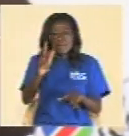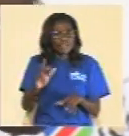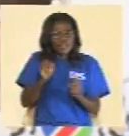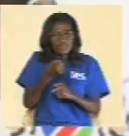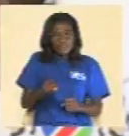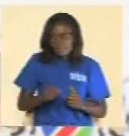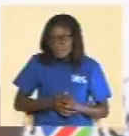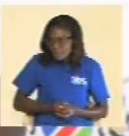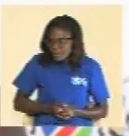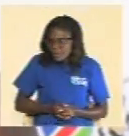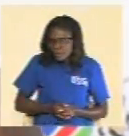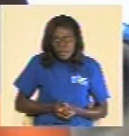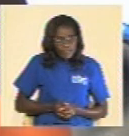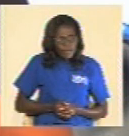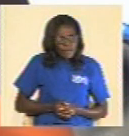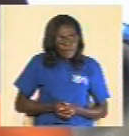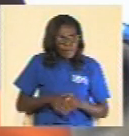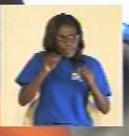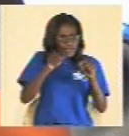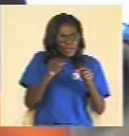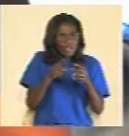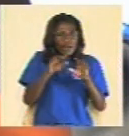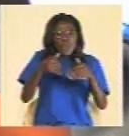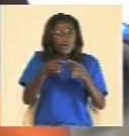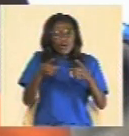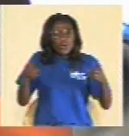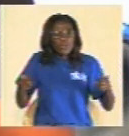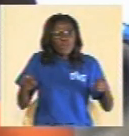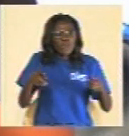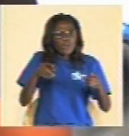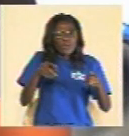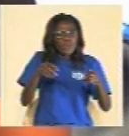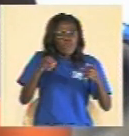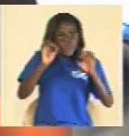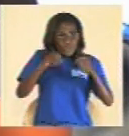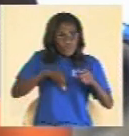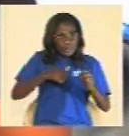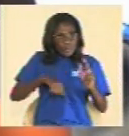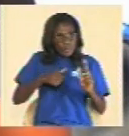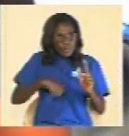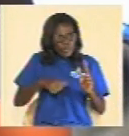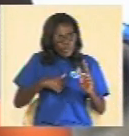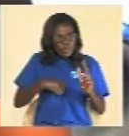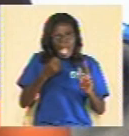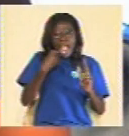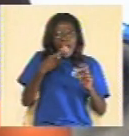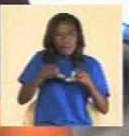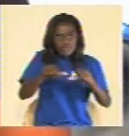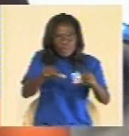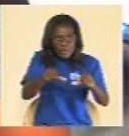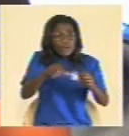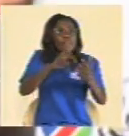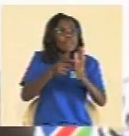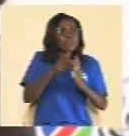So what's the duration of that treatment? 6 up to 1 year. Okay, so you can be on treatment for 6 up to 1 year. Yeah. So me